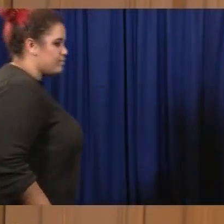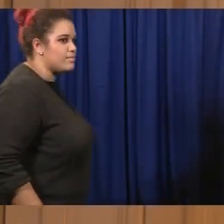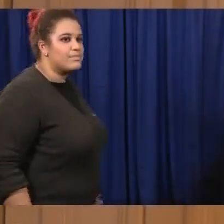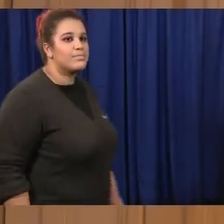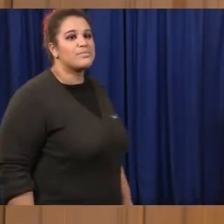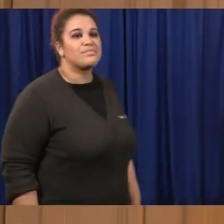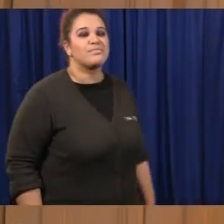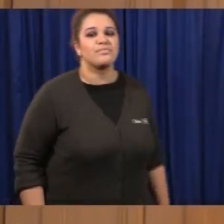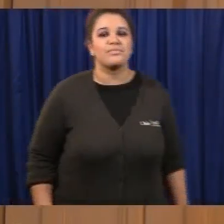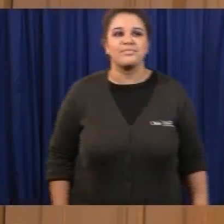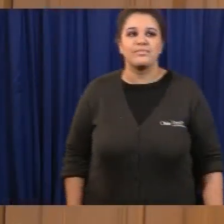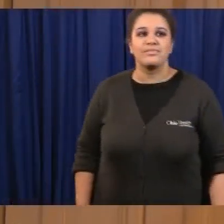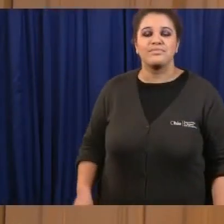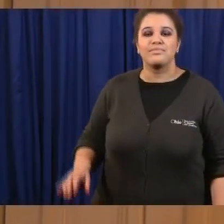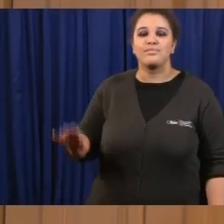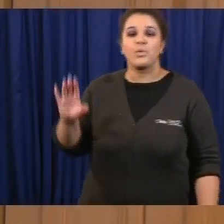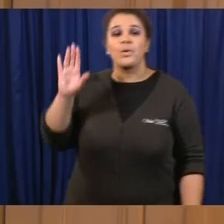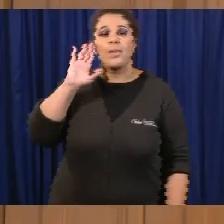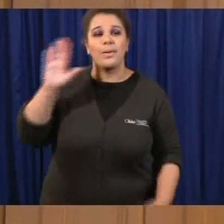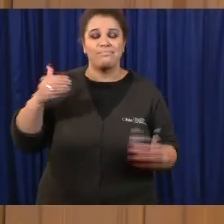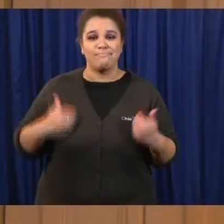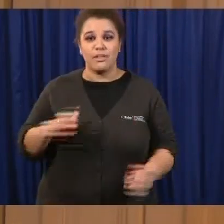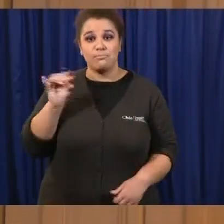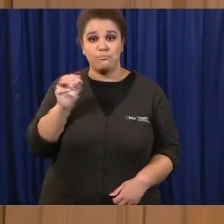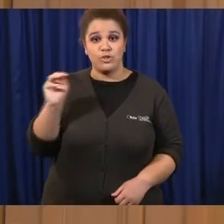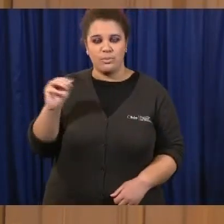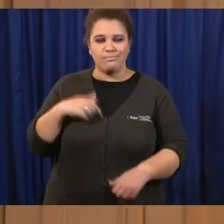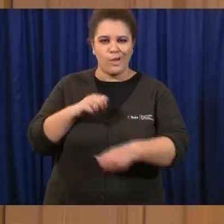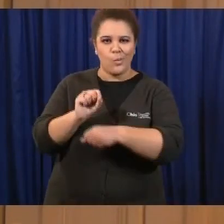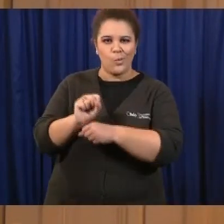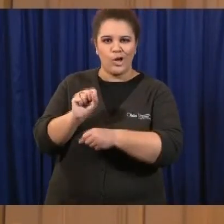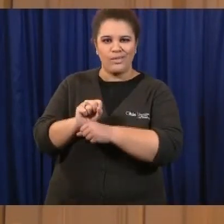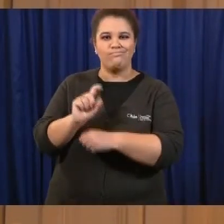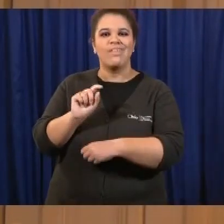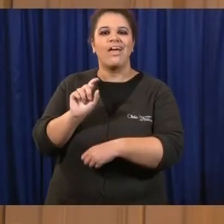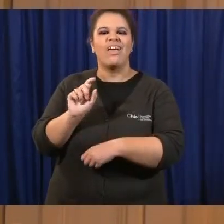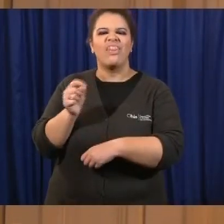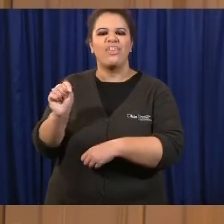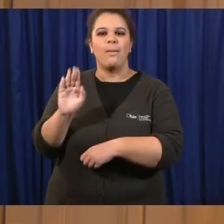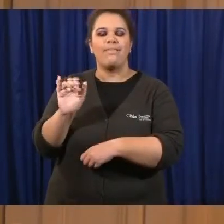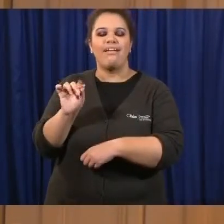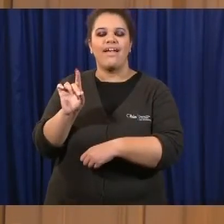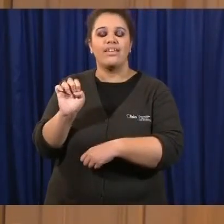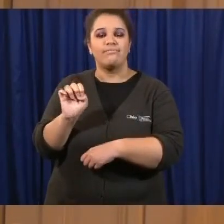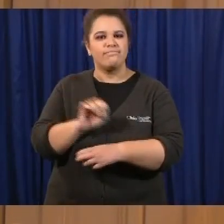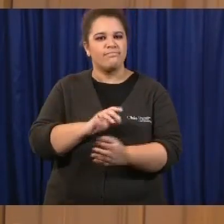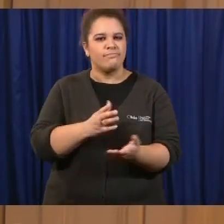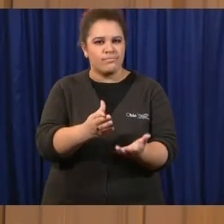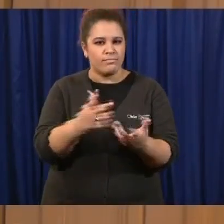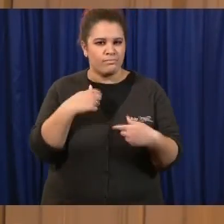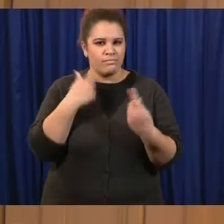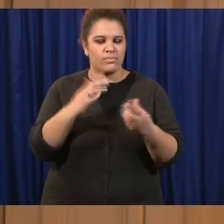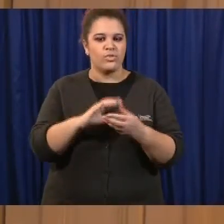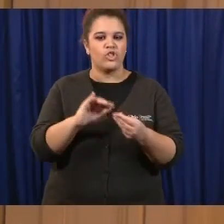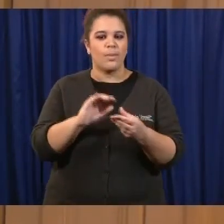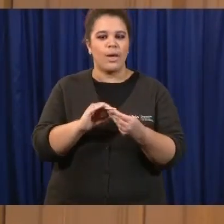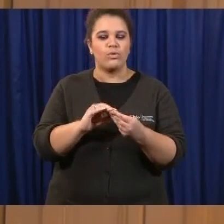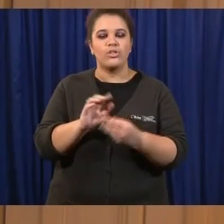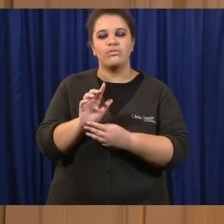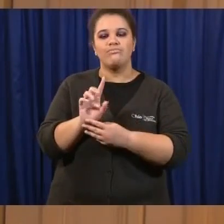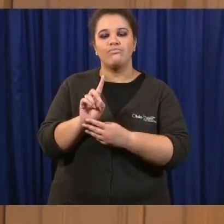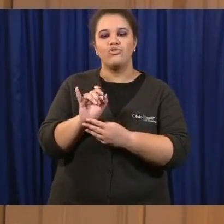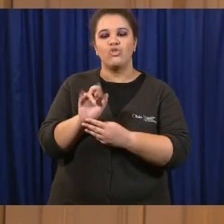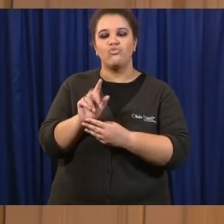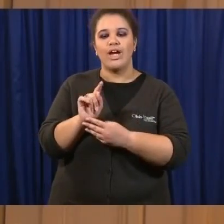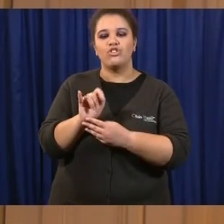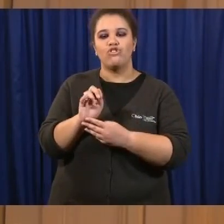Jim Province with The Blade, also a question for Dr. Acton. Hi. You've talked about directional trends, and in the past you've mentioned